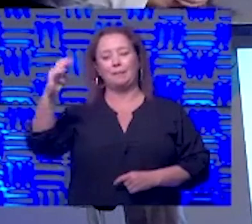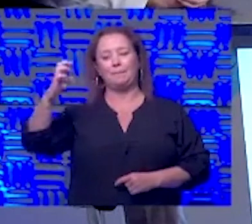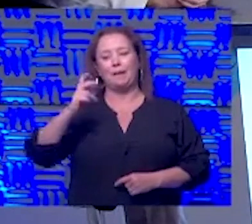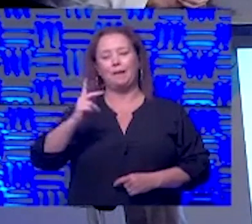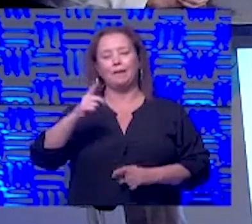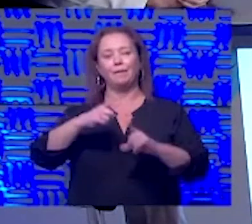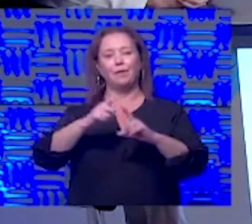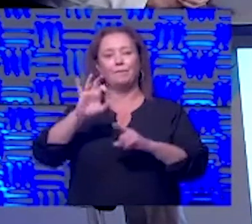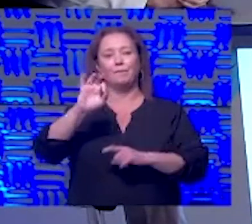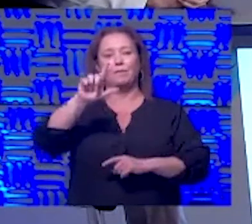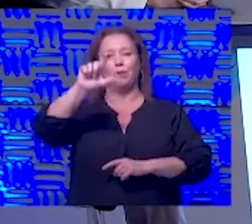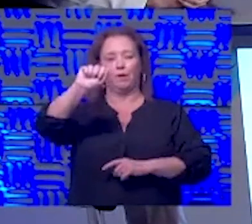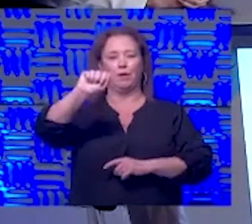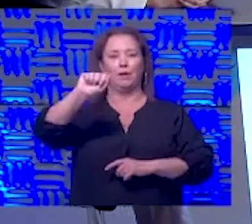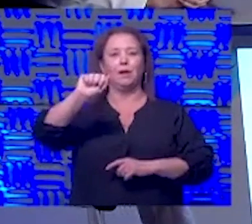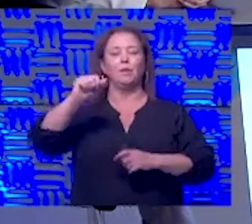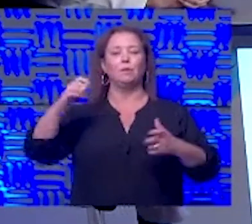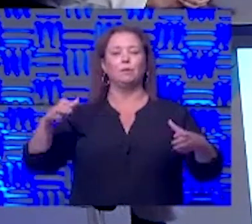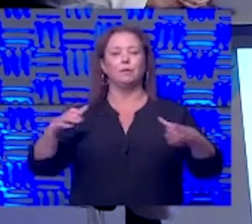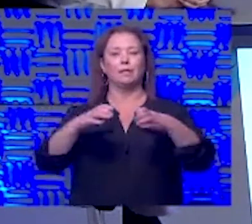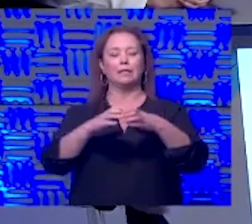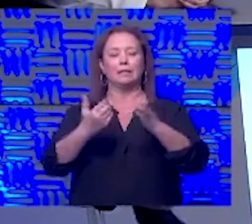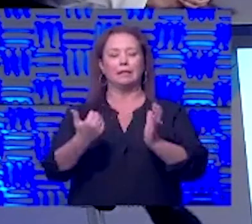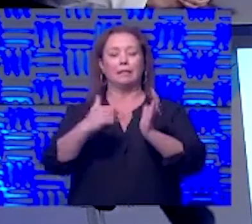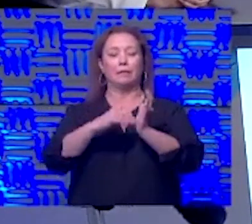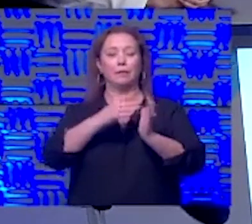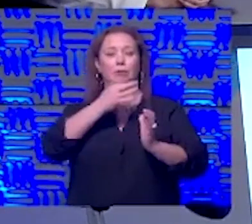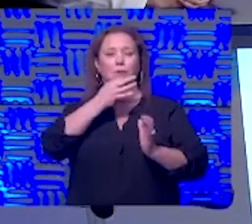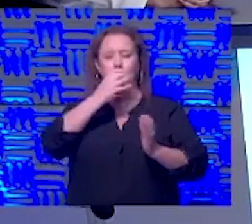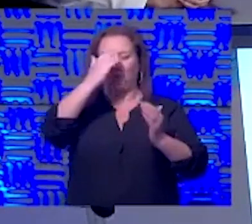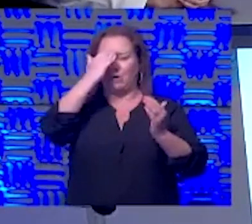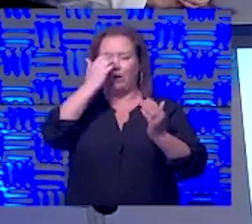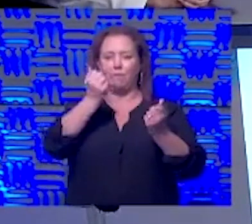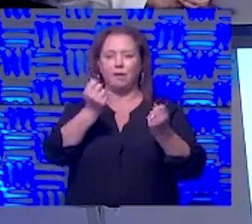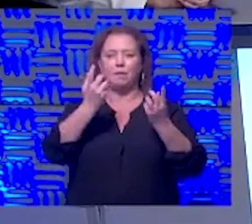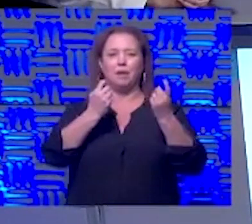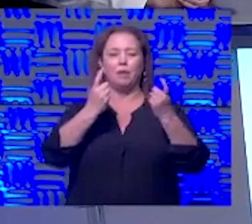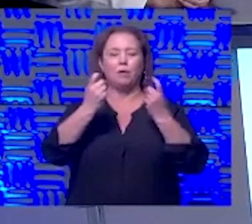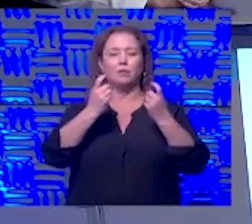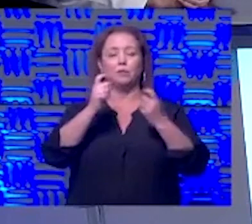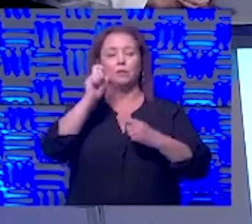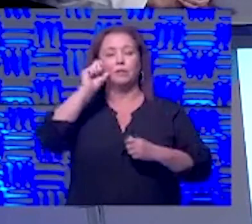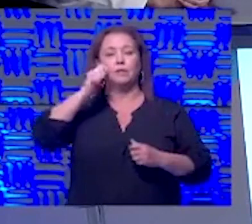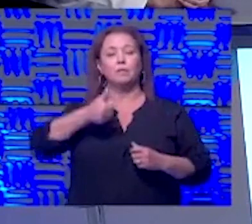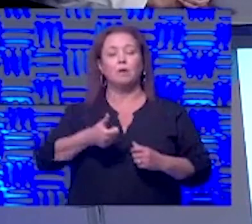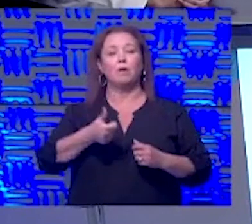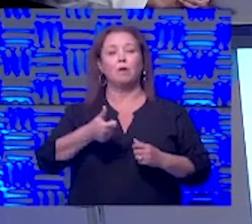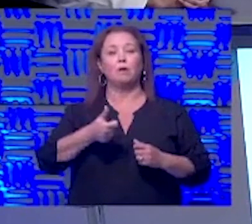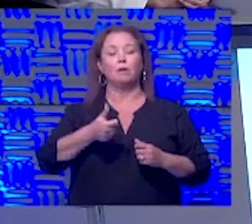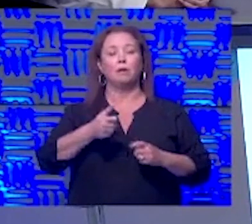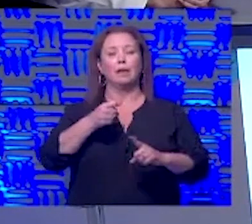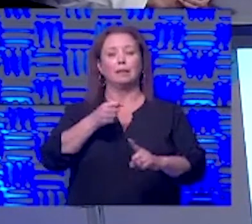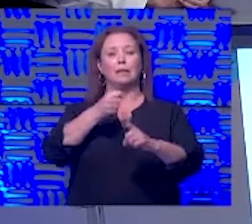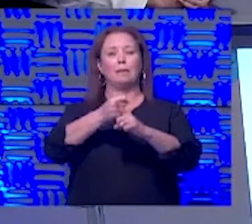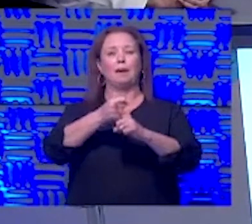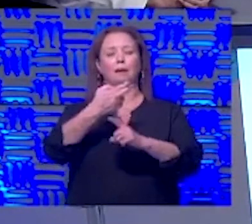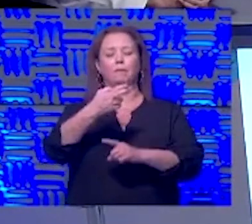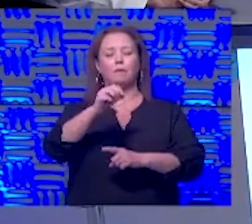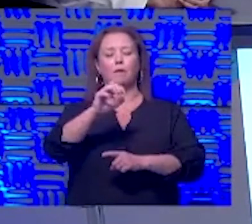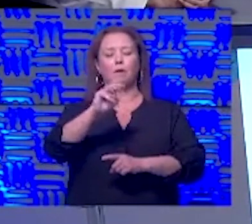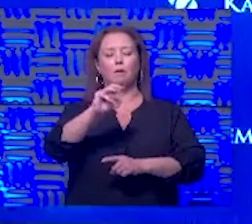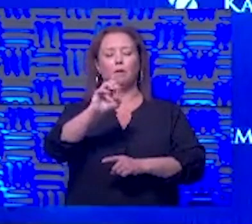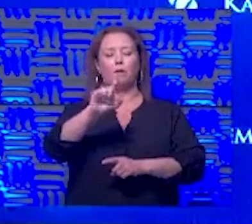show. We'll try and get all this group back together again soon because we know there's a lot of questions for them. Hey, tomorrow, the impact of